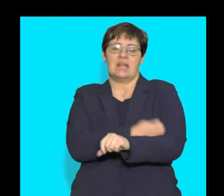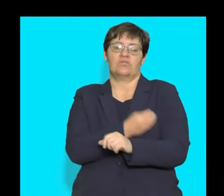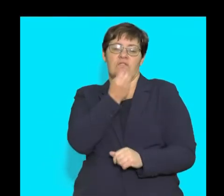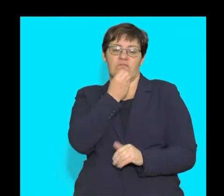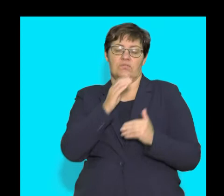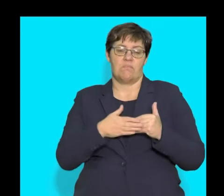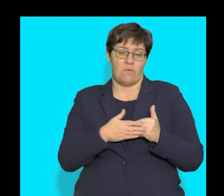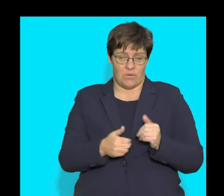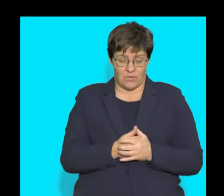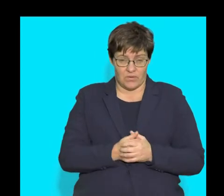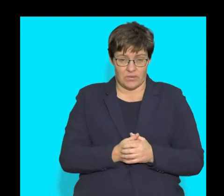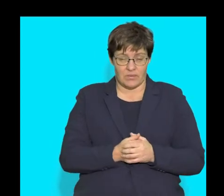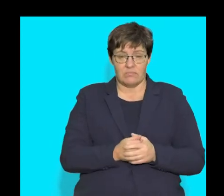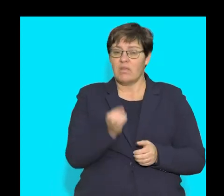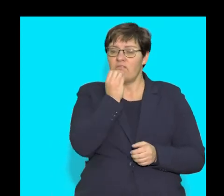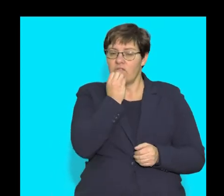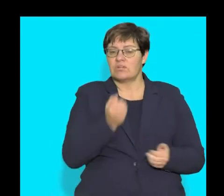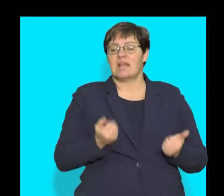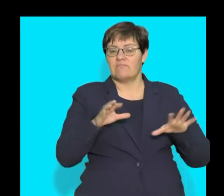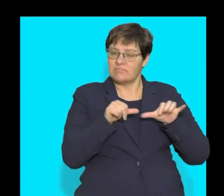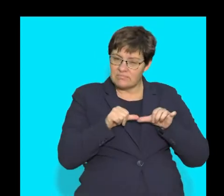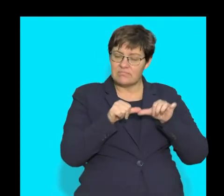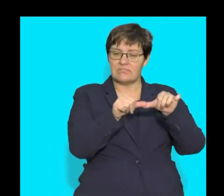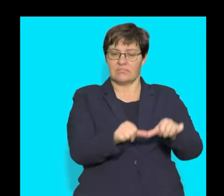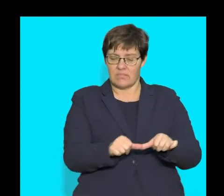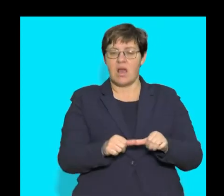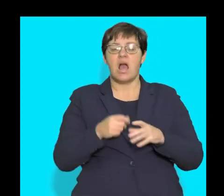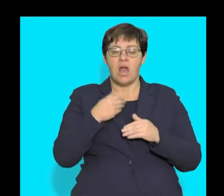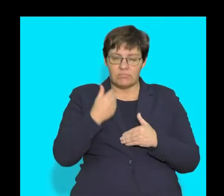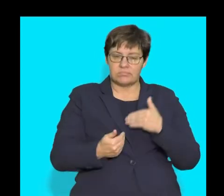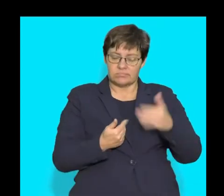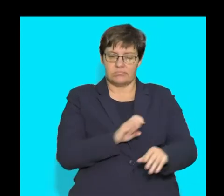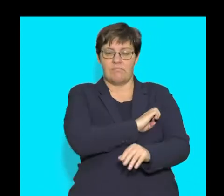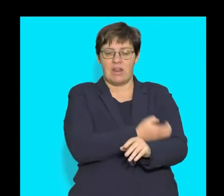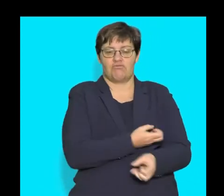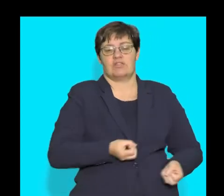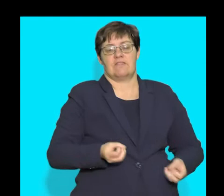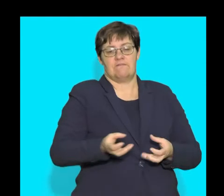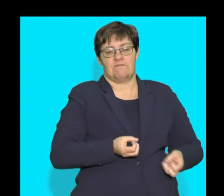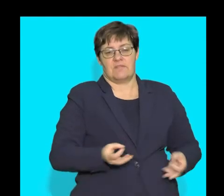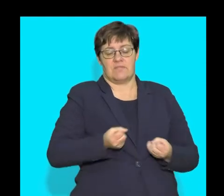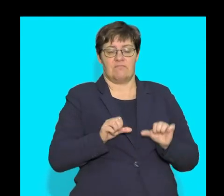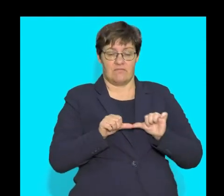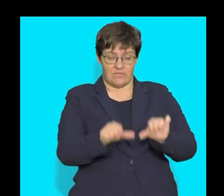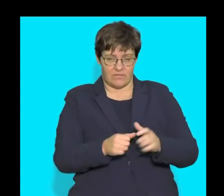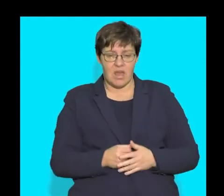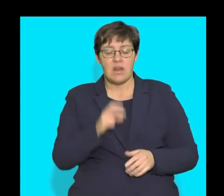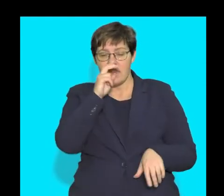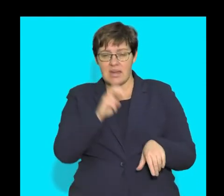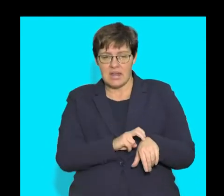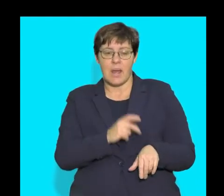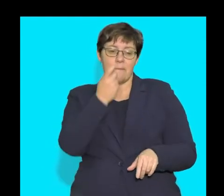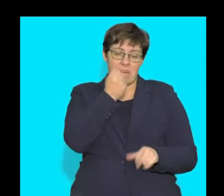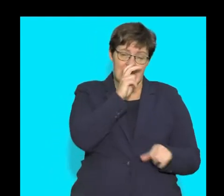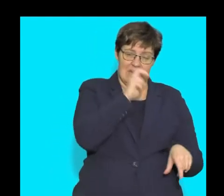foods that are going to give you a sustained release of energy. And men need more energy foods than